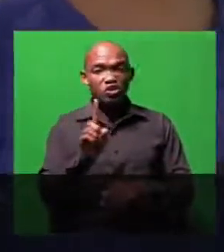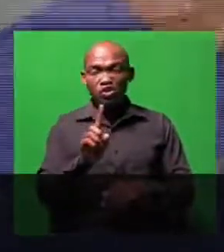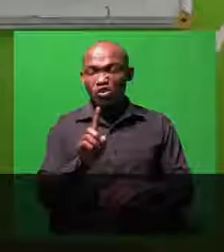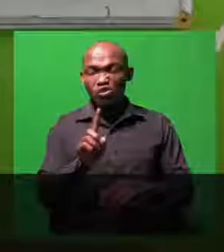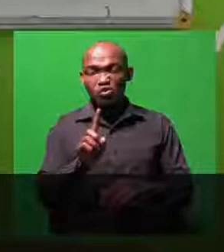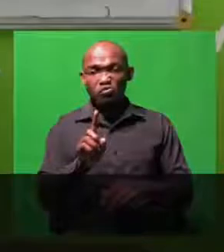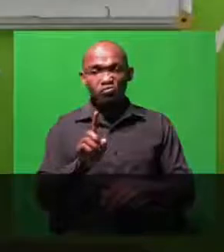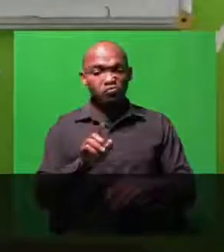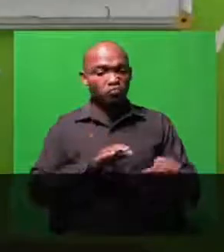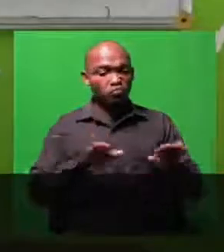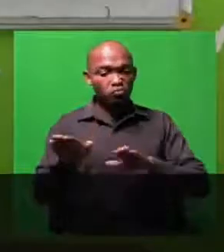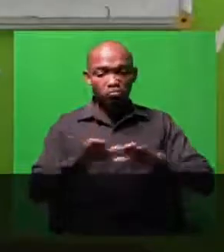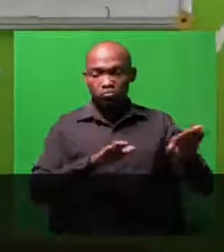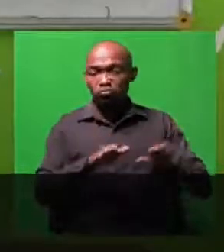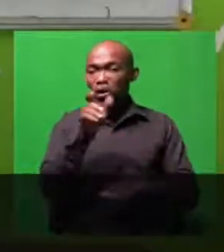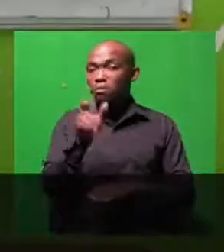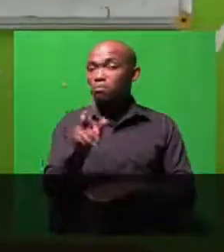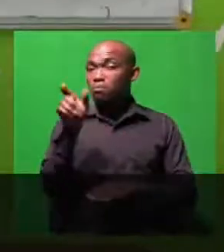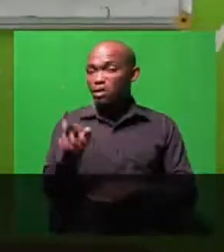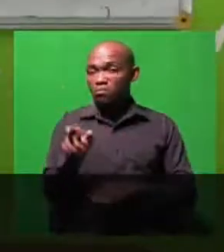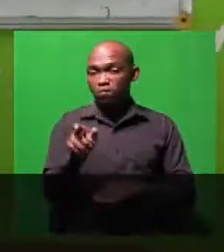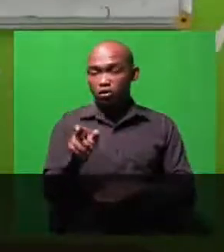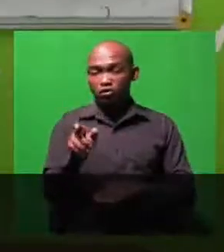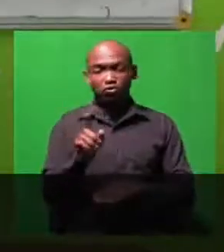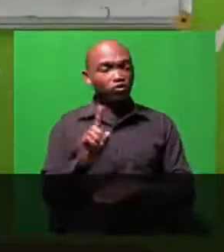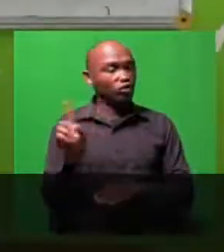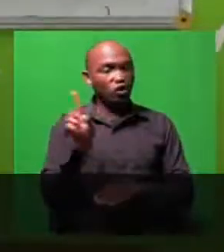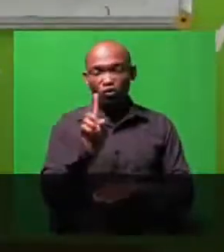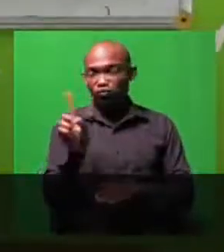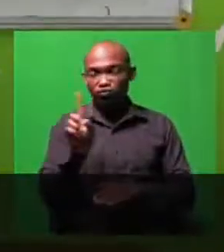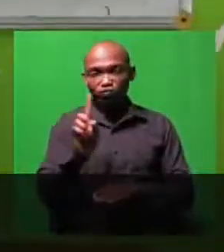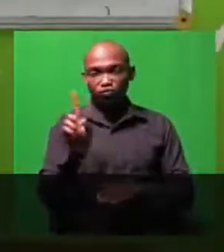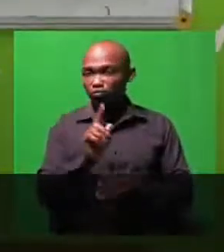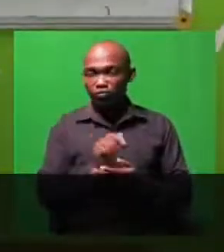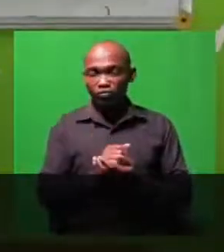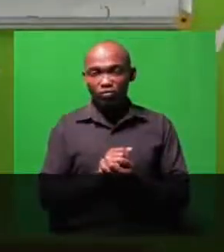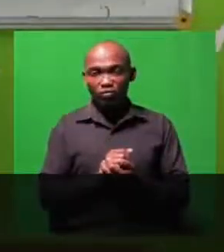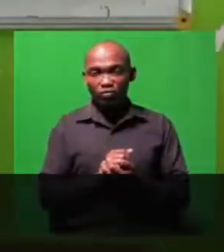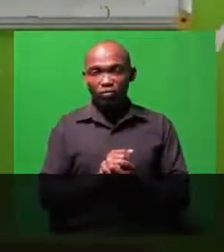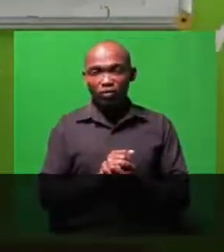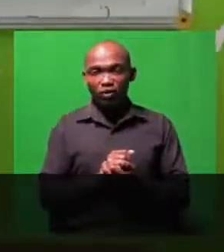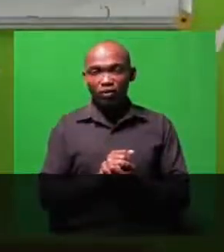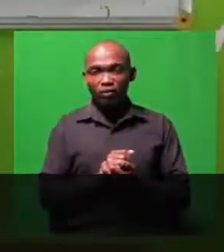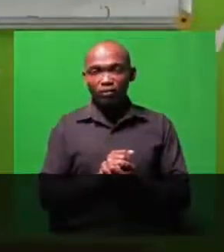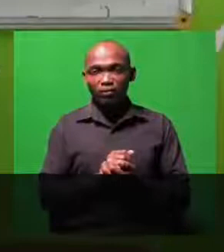communalism. There was no exploitation of man to man.